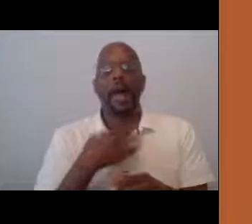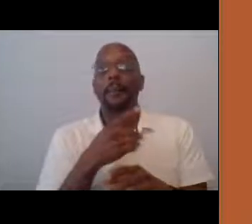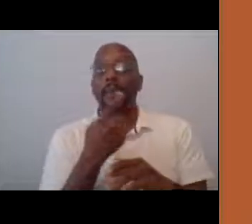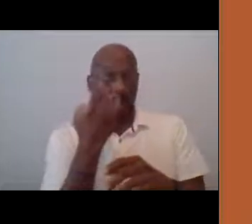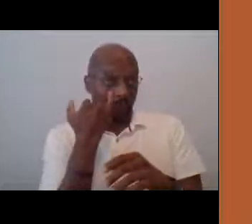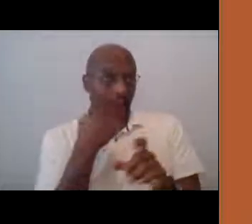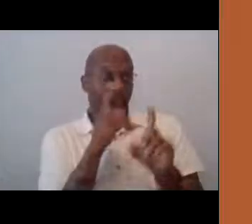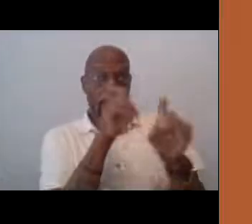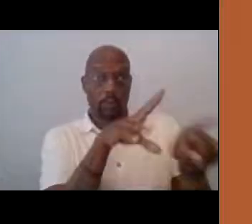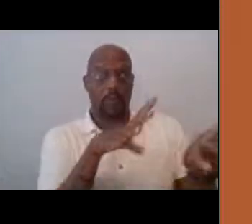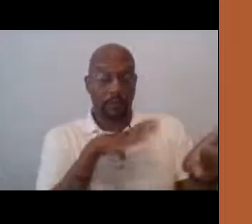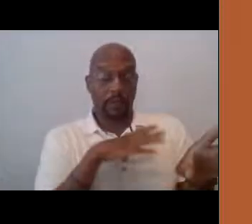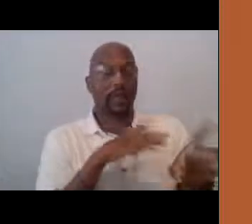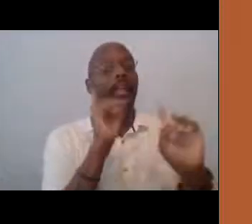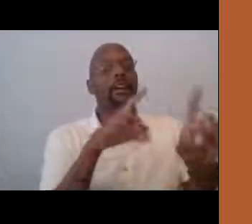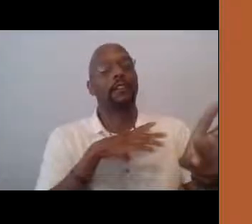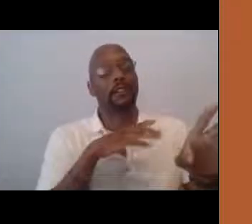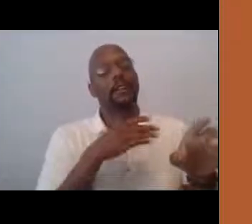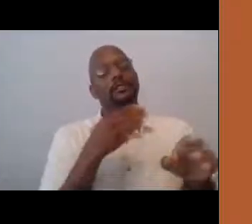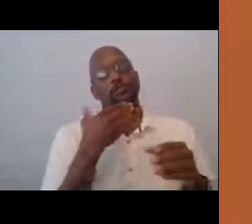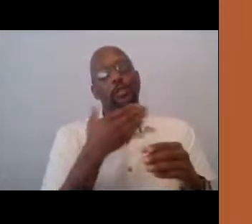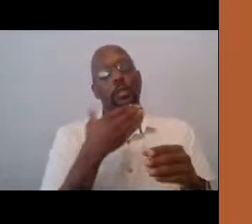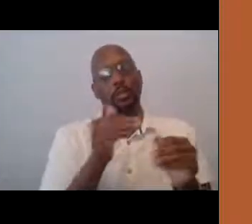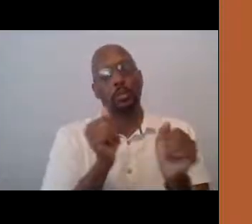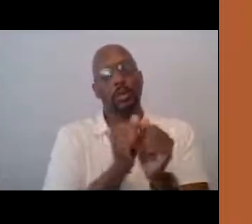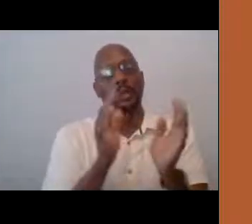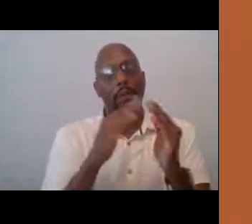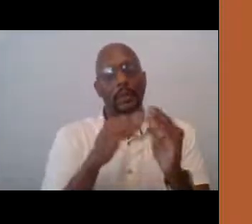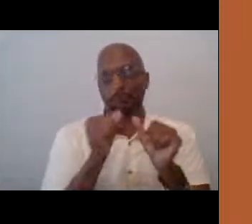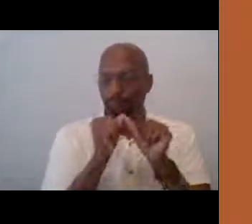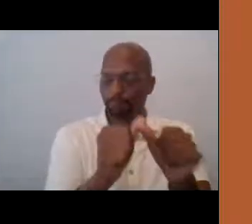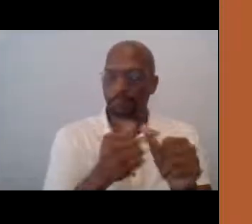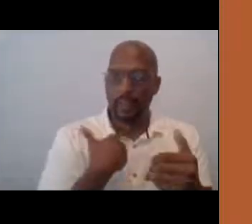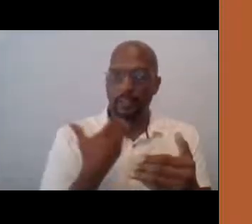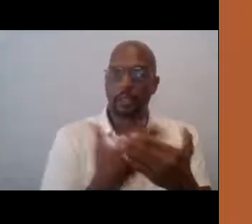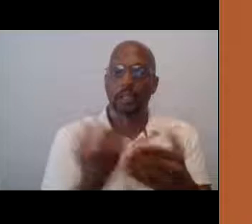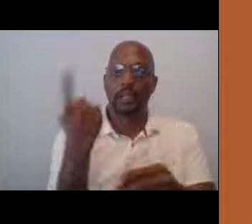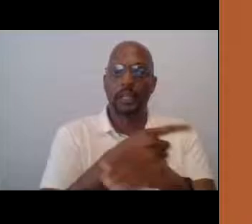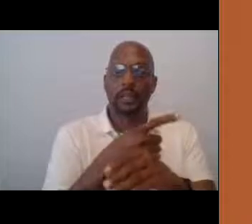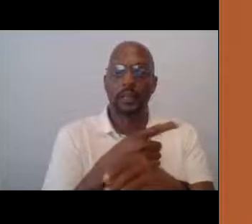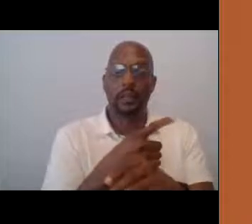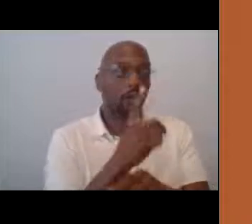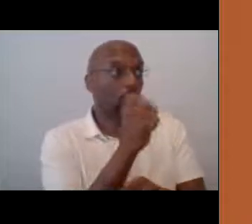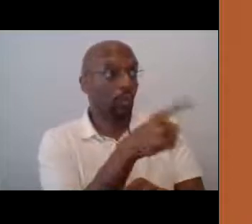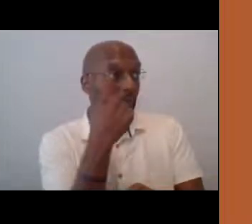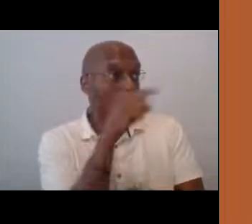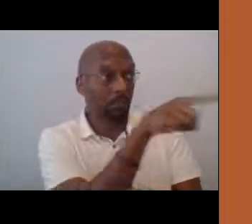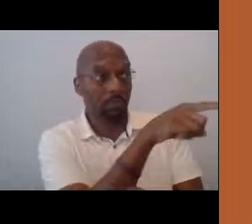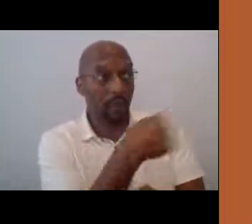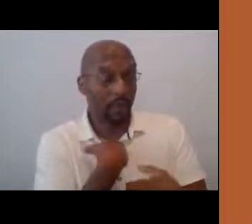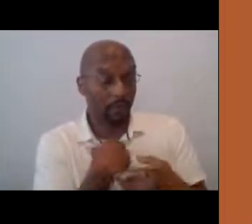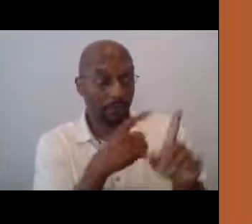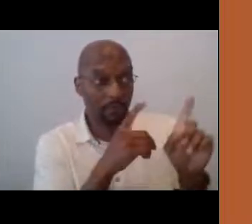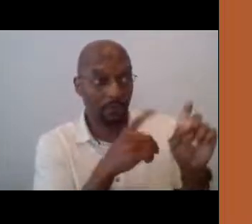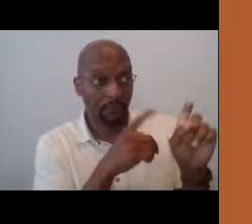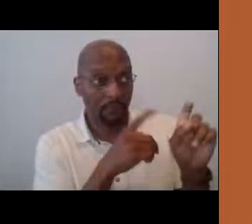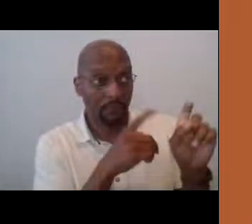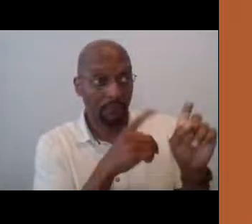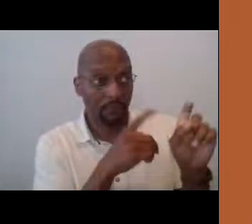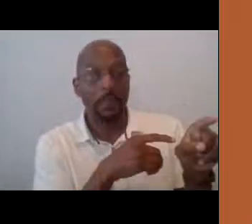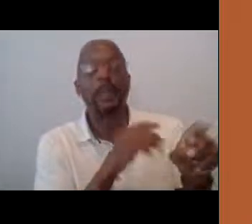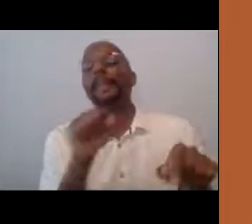I'll let you get on with your meeting and have a good day. So thank you so much. Thank you. Do you have any questions from commissioners? Yes,